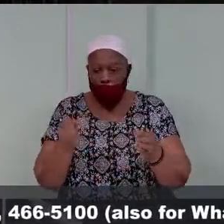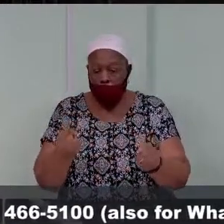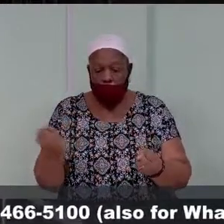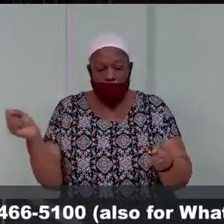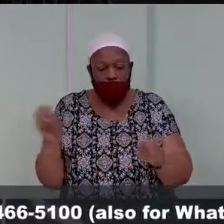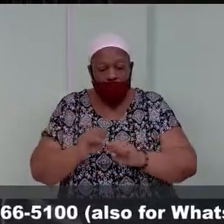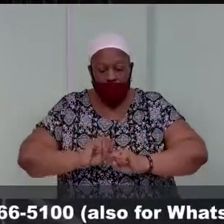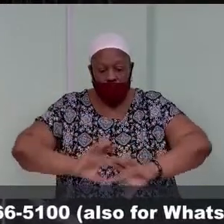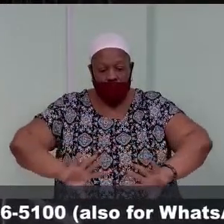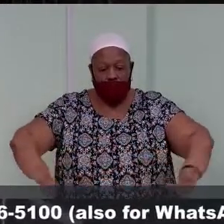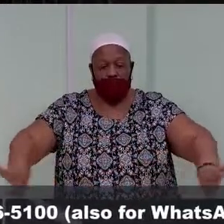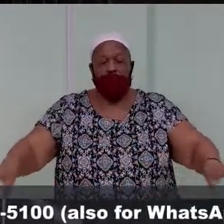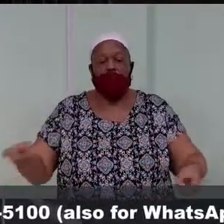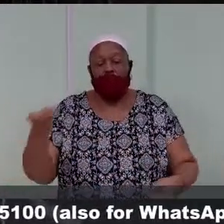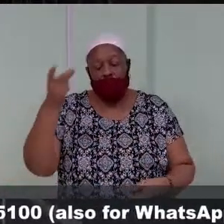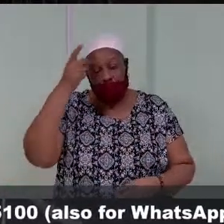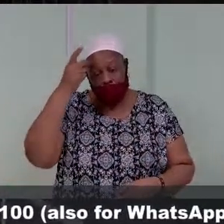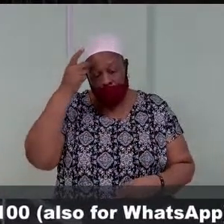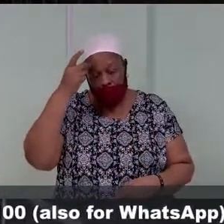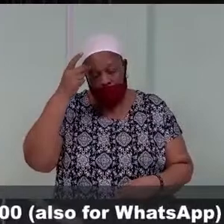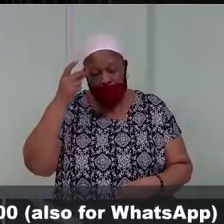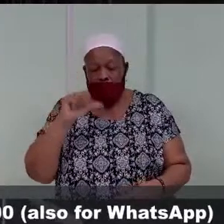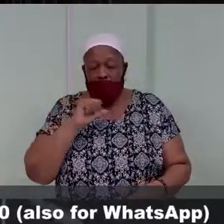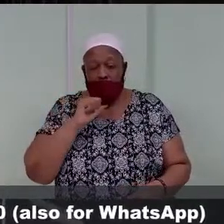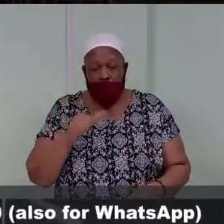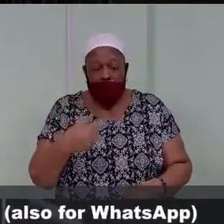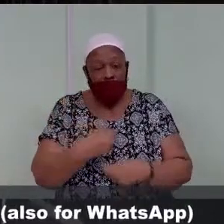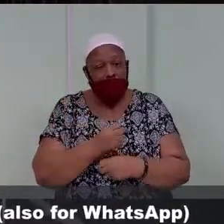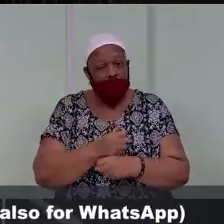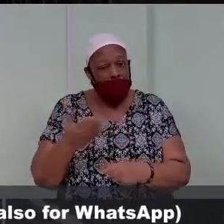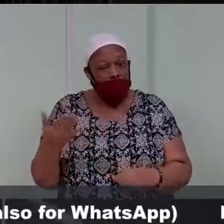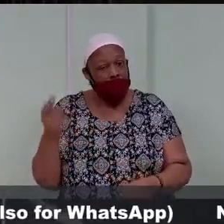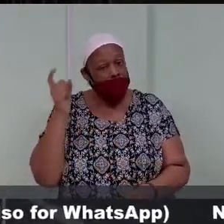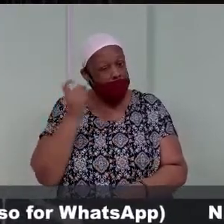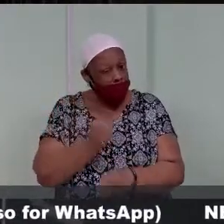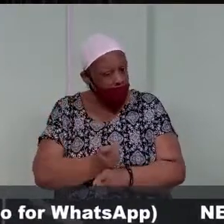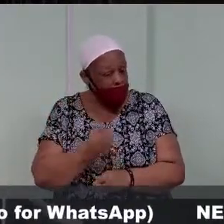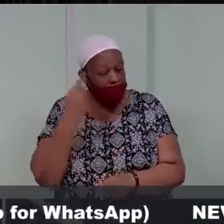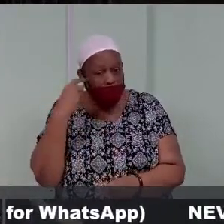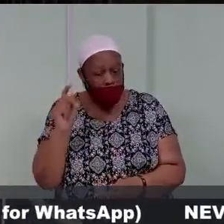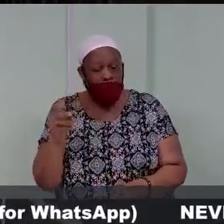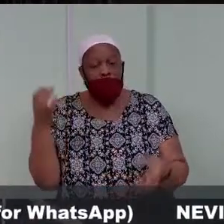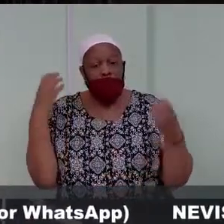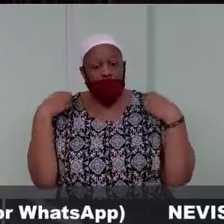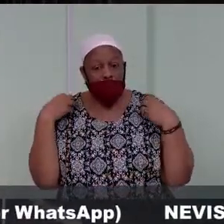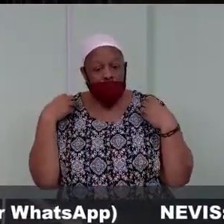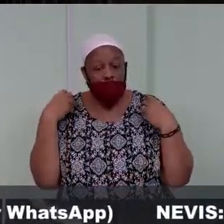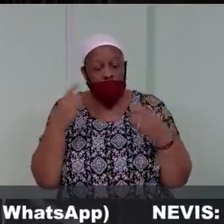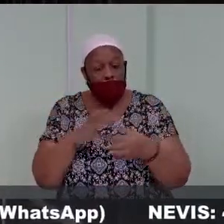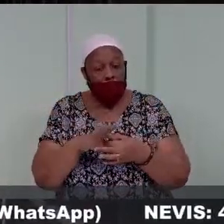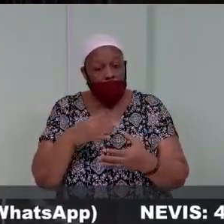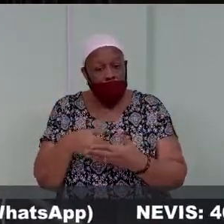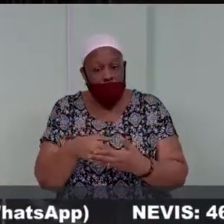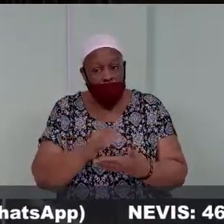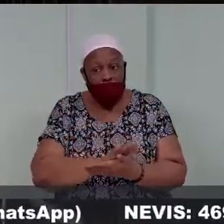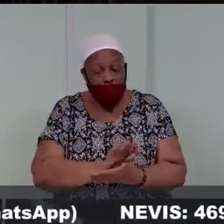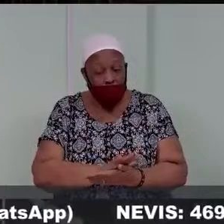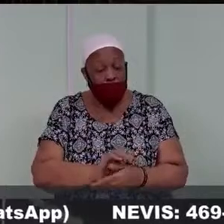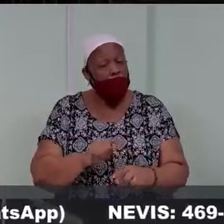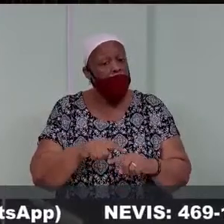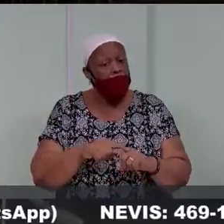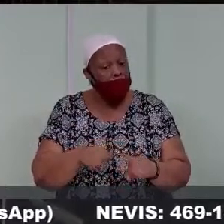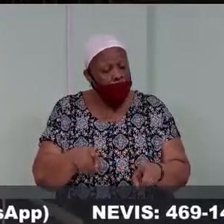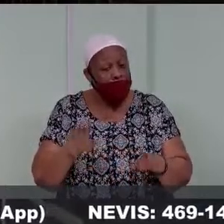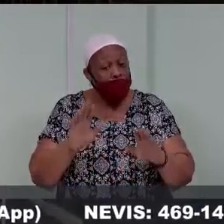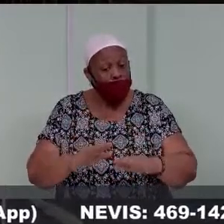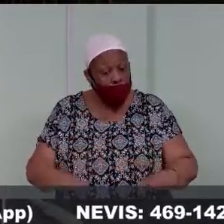and not to create hardships for the owners. Bearing in mind that the children at this age may be